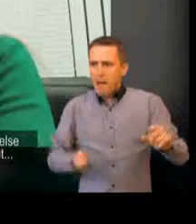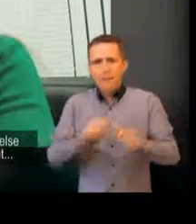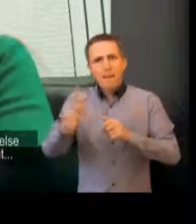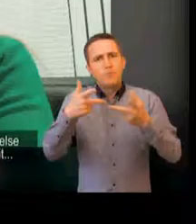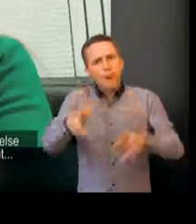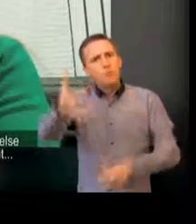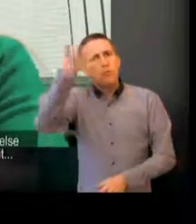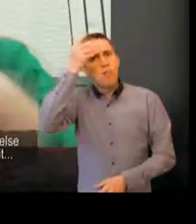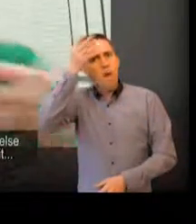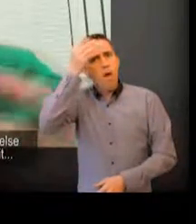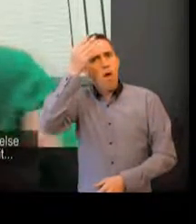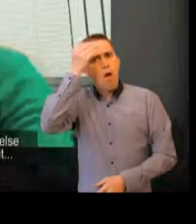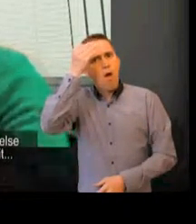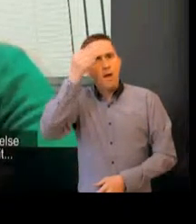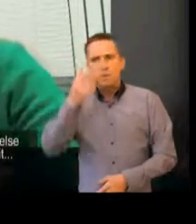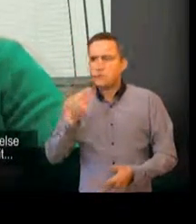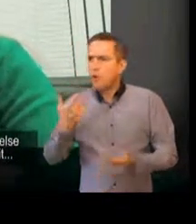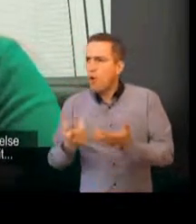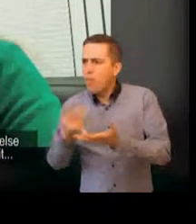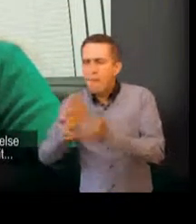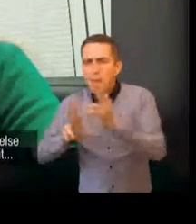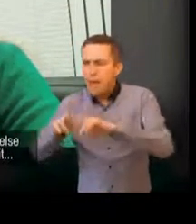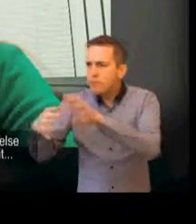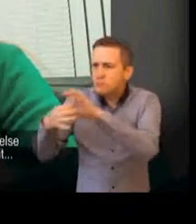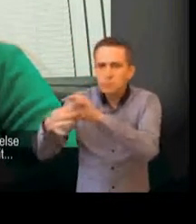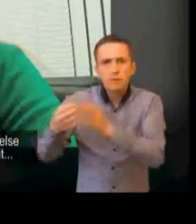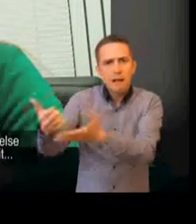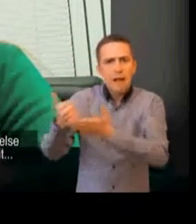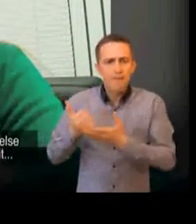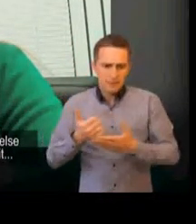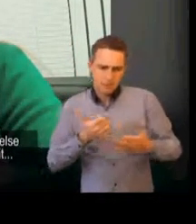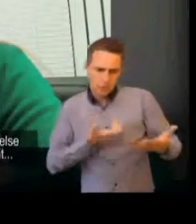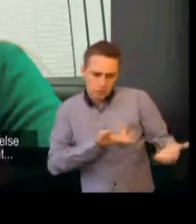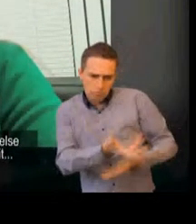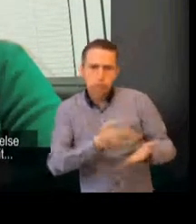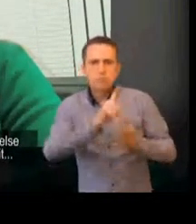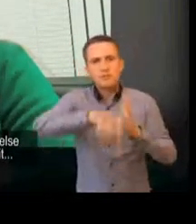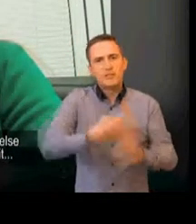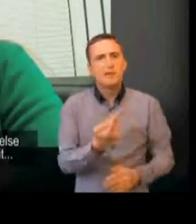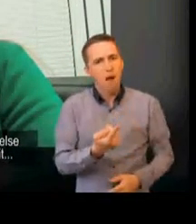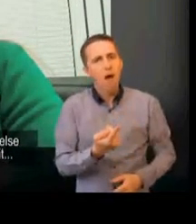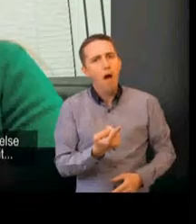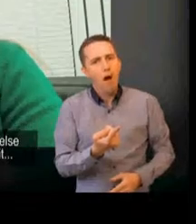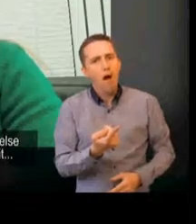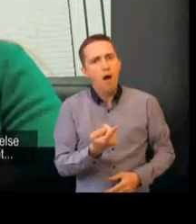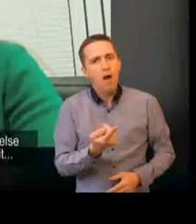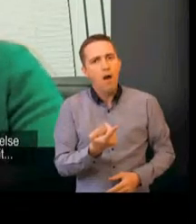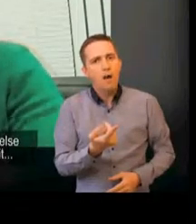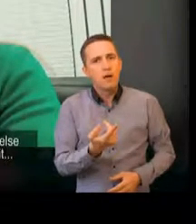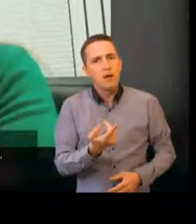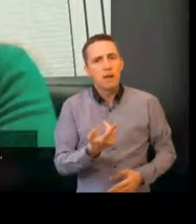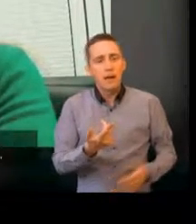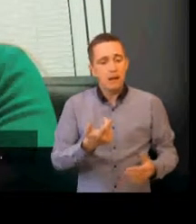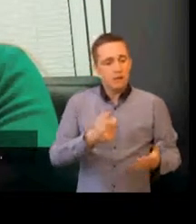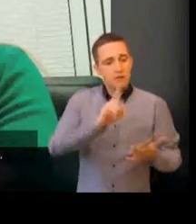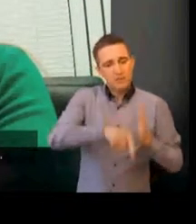situation, particularly with regard to Jessica's visual impairment, because I always knew that was going to